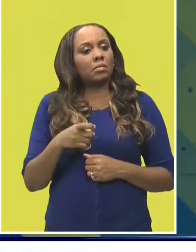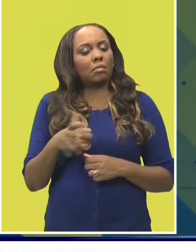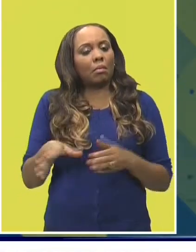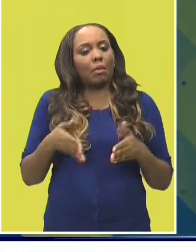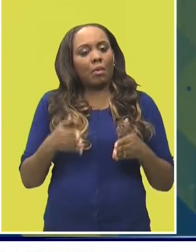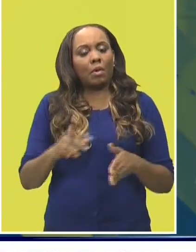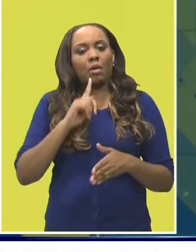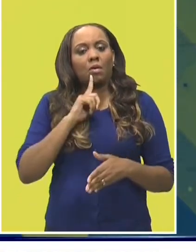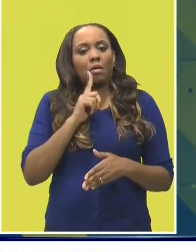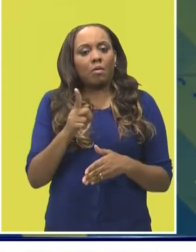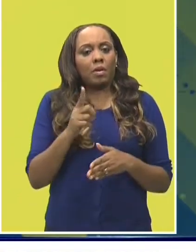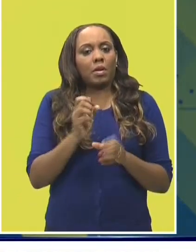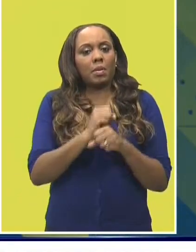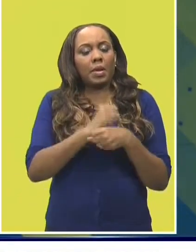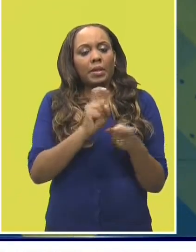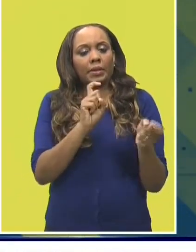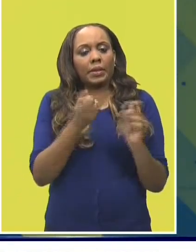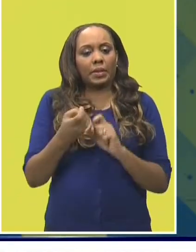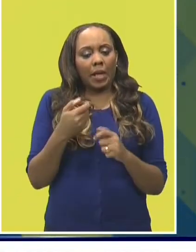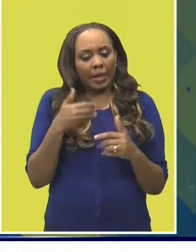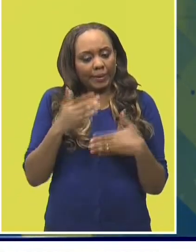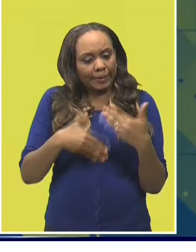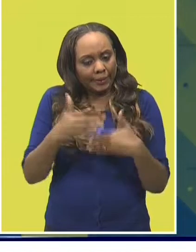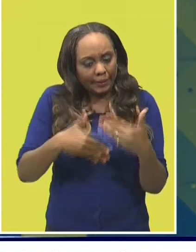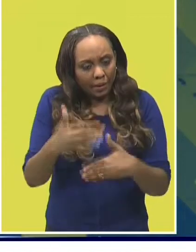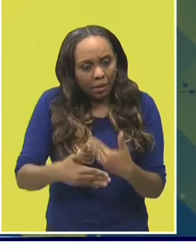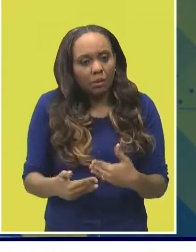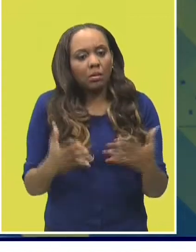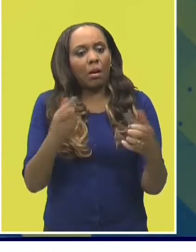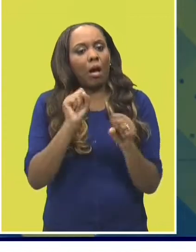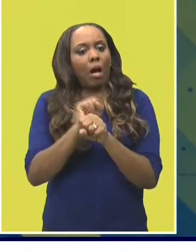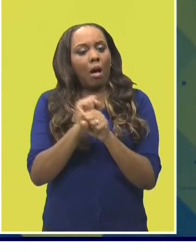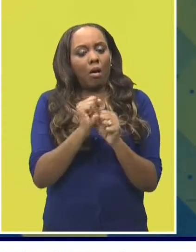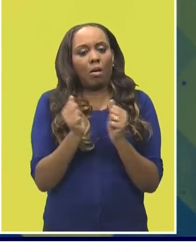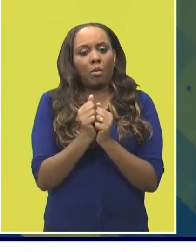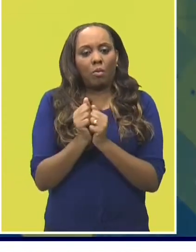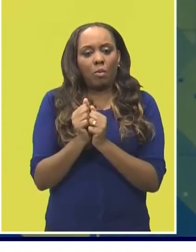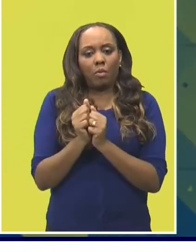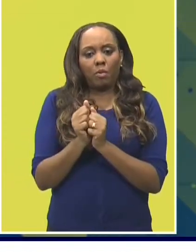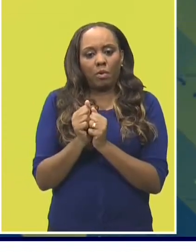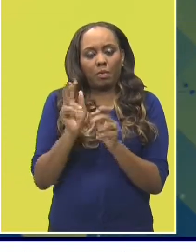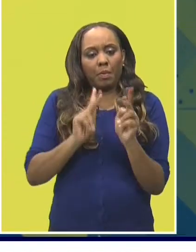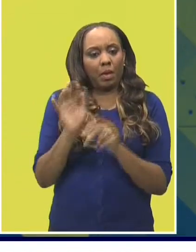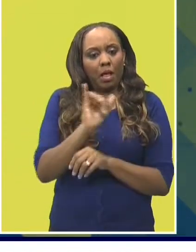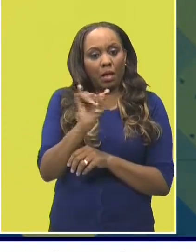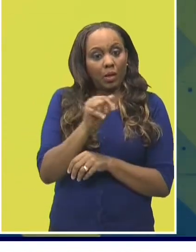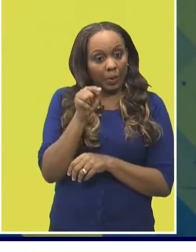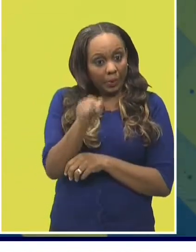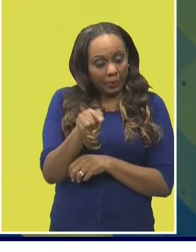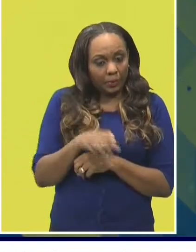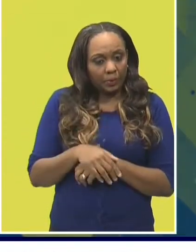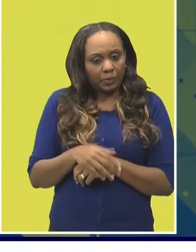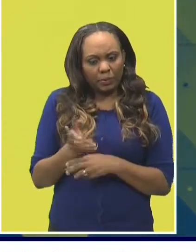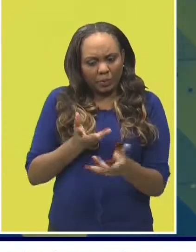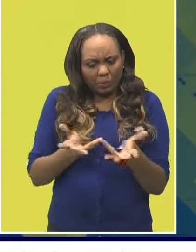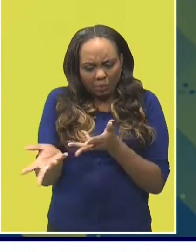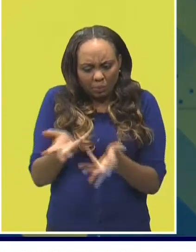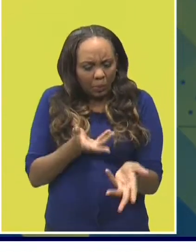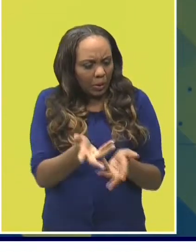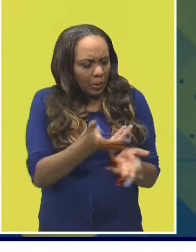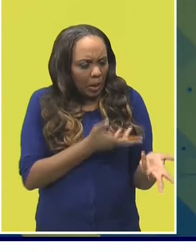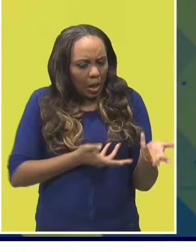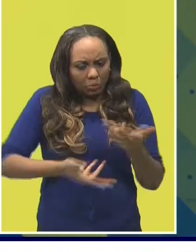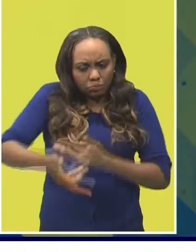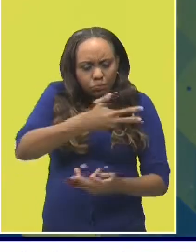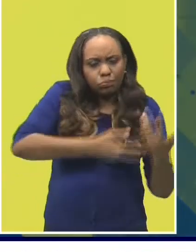accelerate the reforms, working collaboratively with our partners, such as yourselves, then I fear that